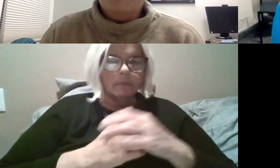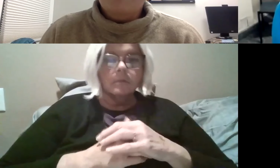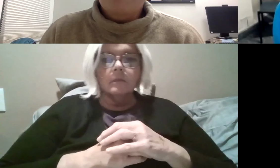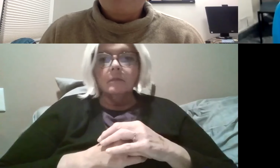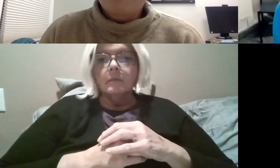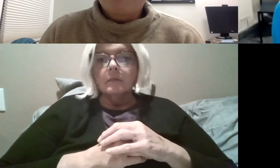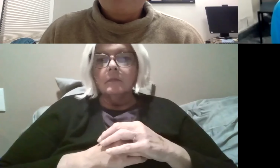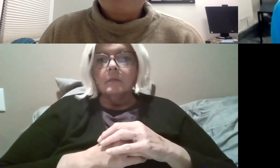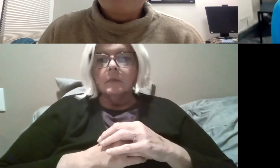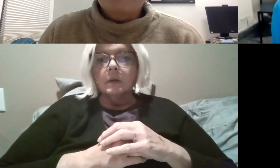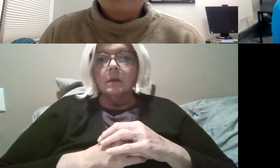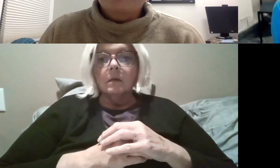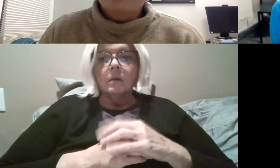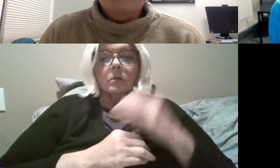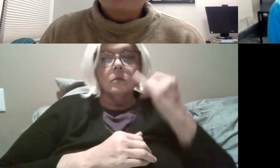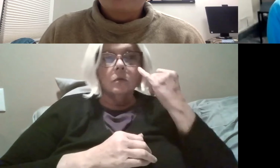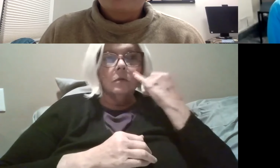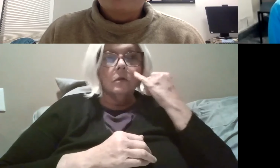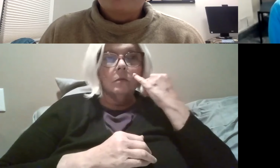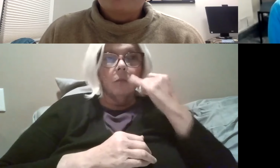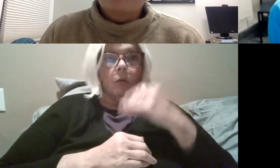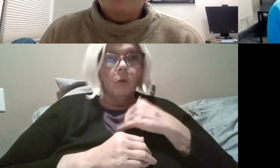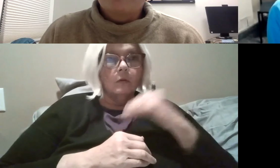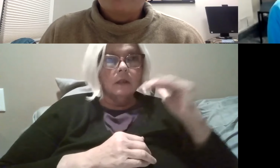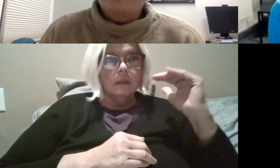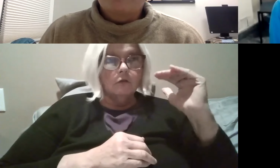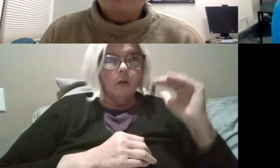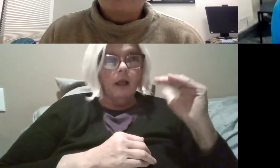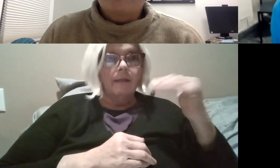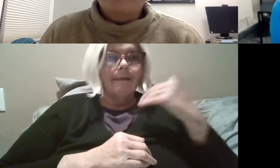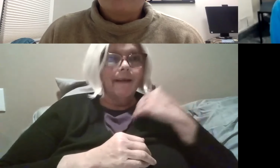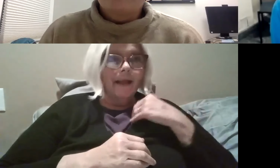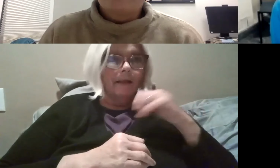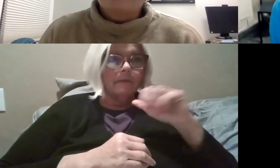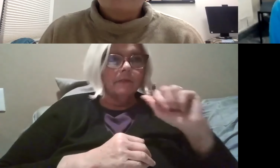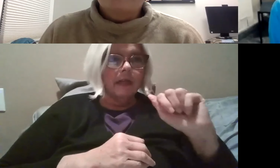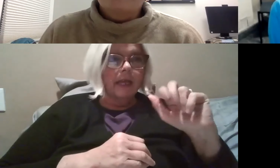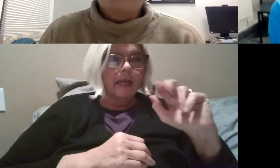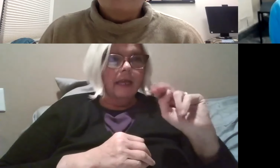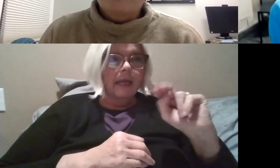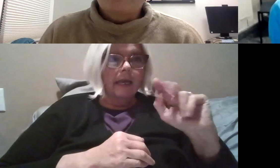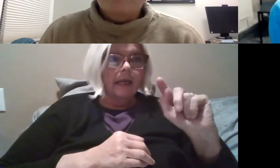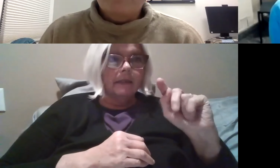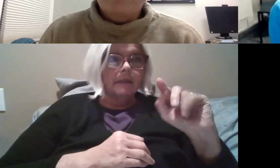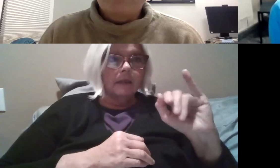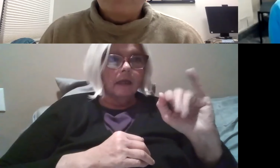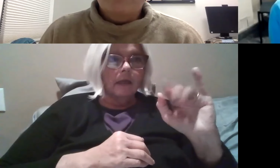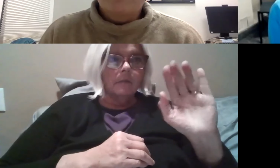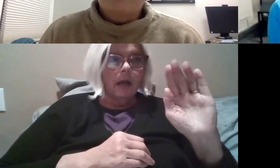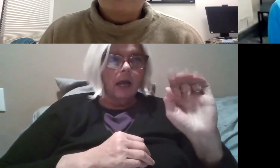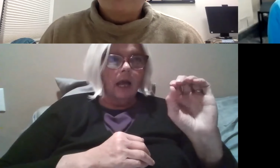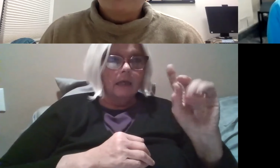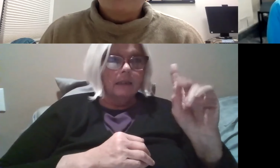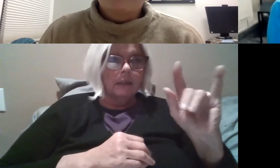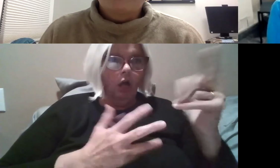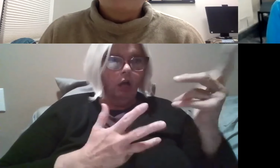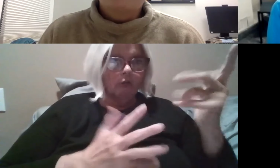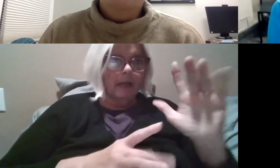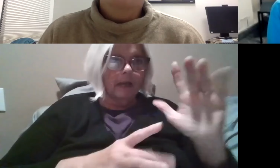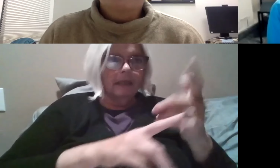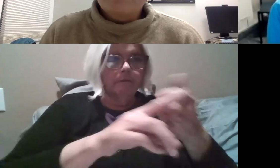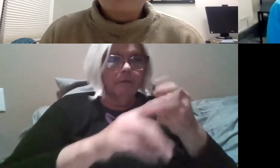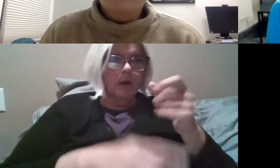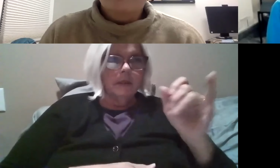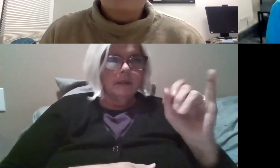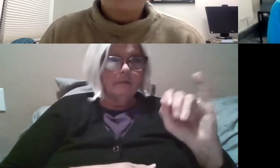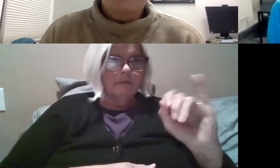a child who has antibodies from infection, and then they get vaccinated? Could that actually